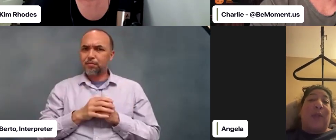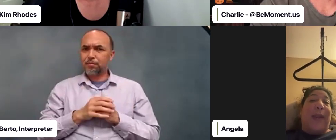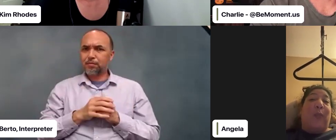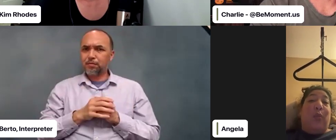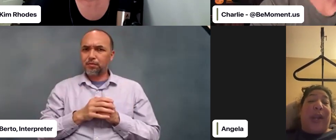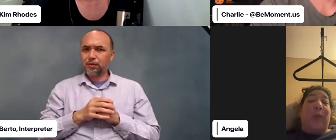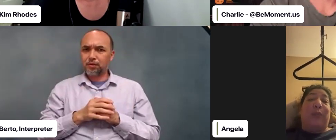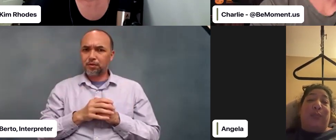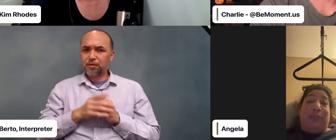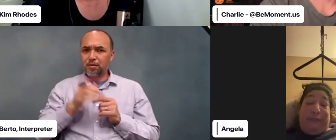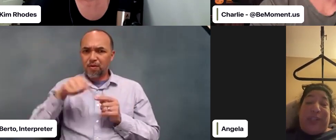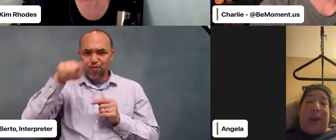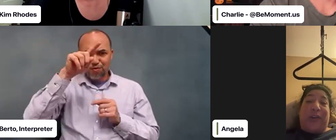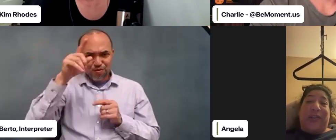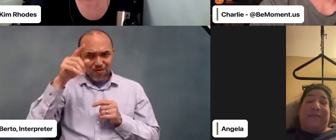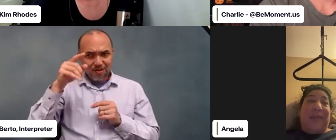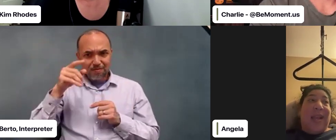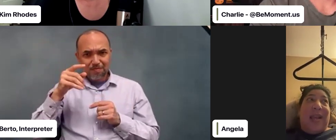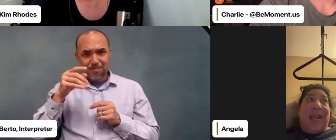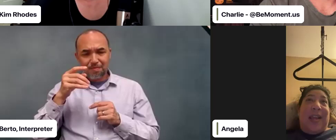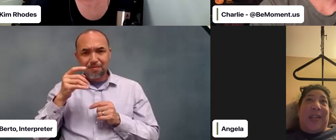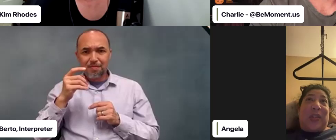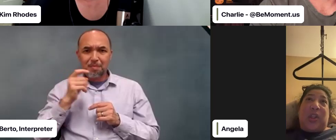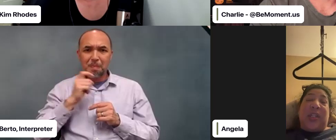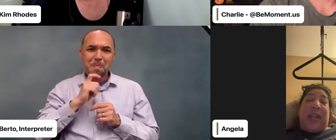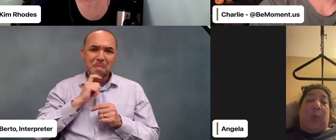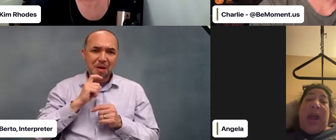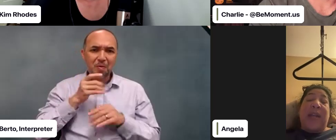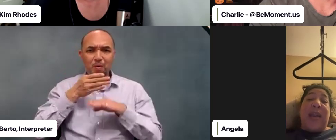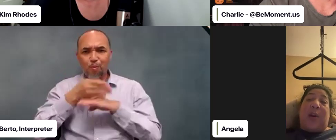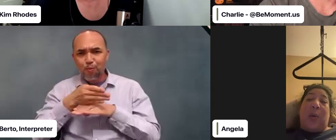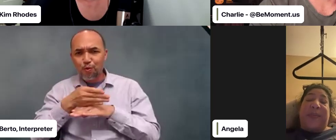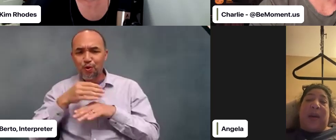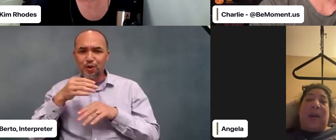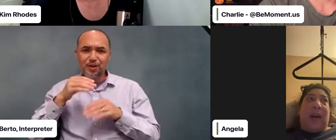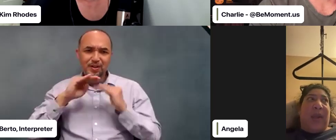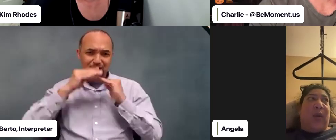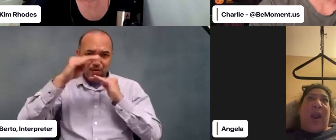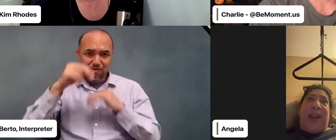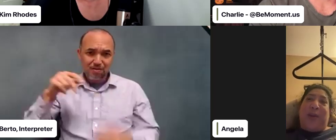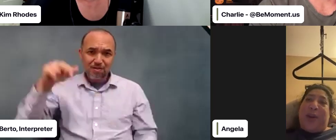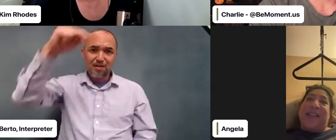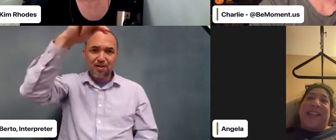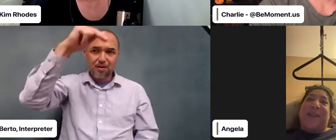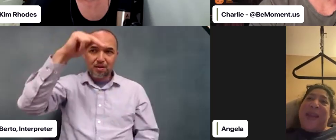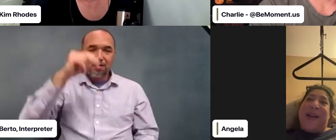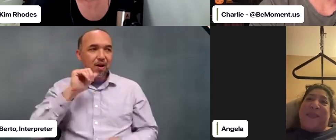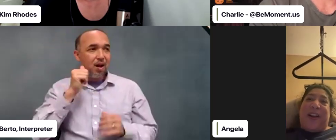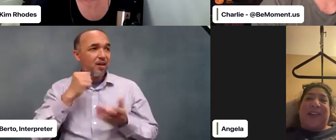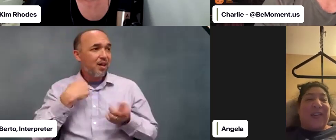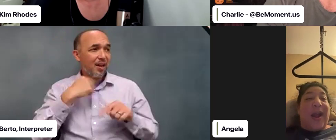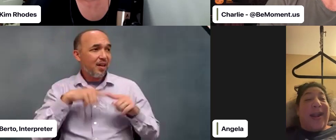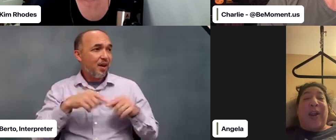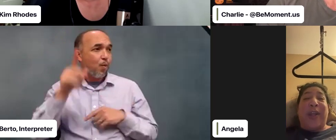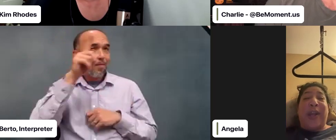metal, like wooden stairs. So she's like, "Well, I can't go up there." And I'm like, "Great, you're going to send me up